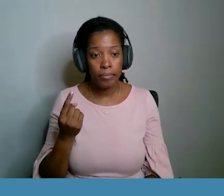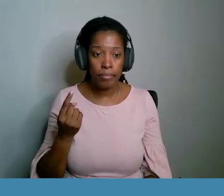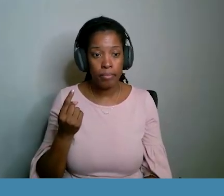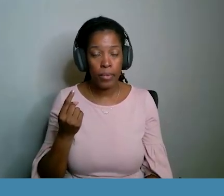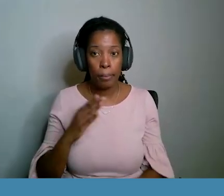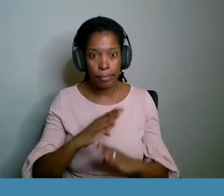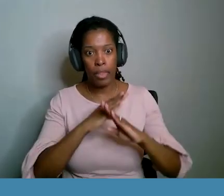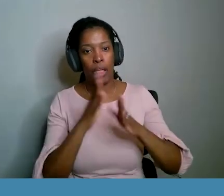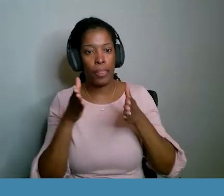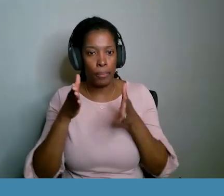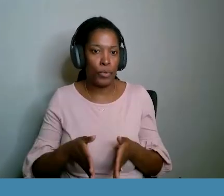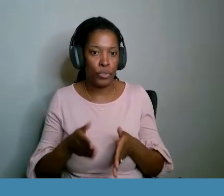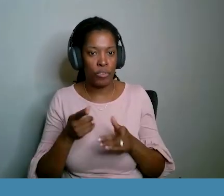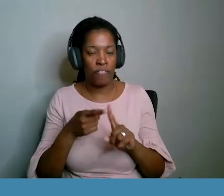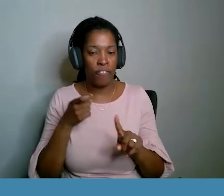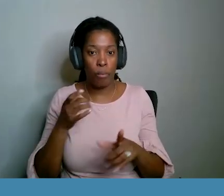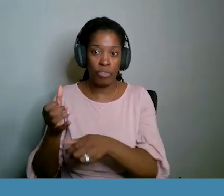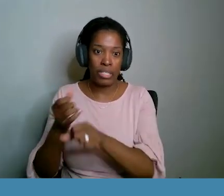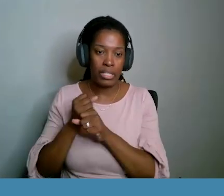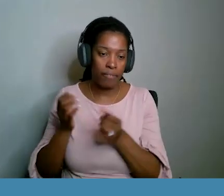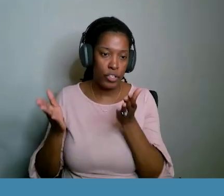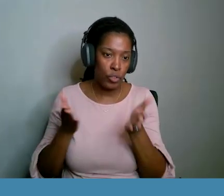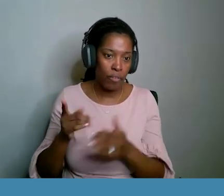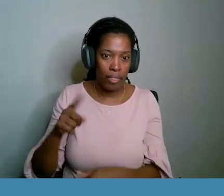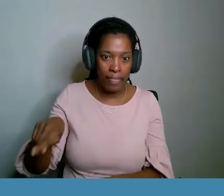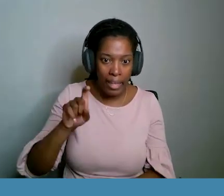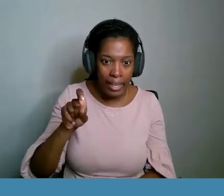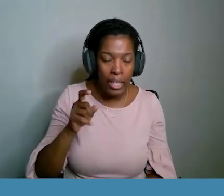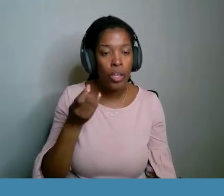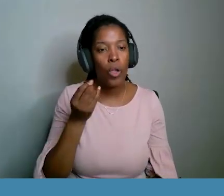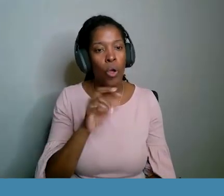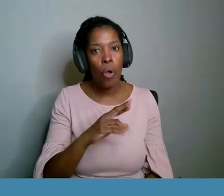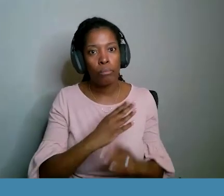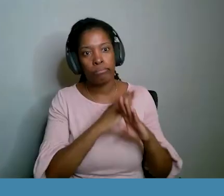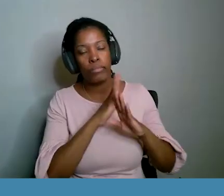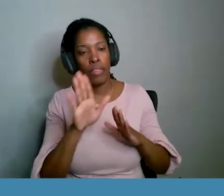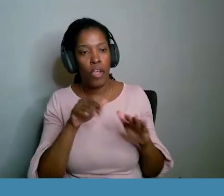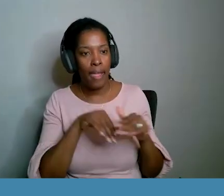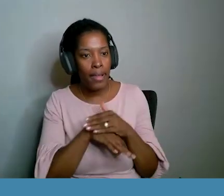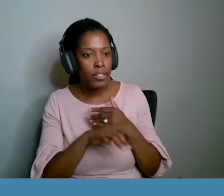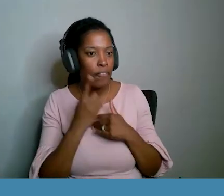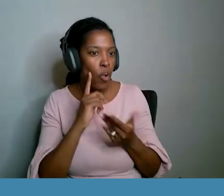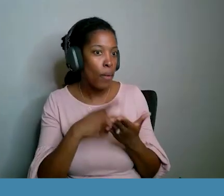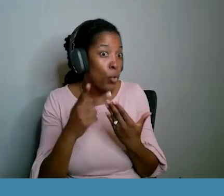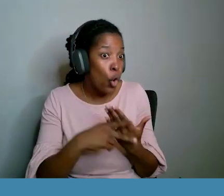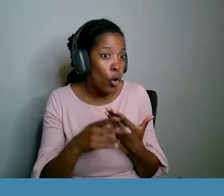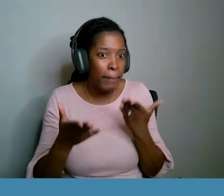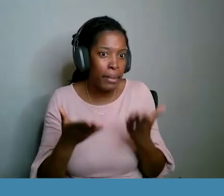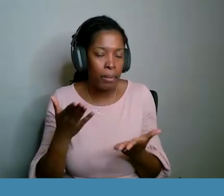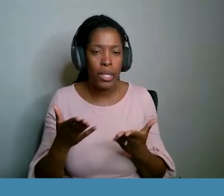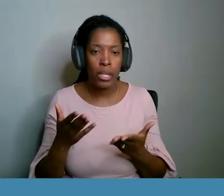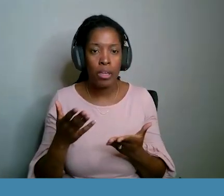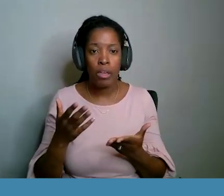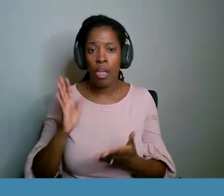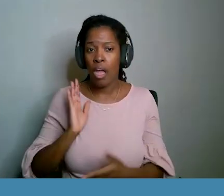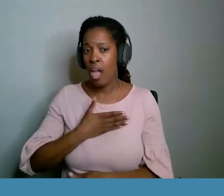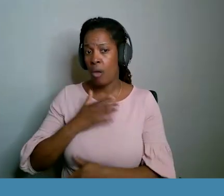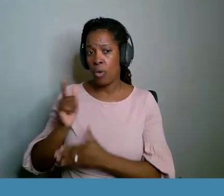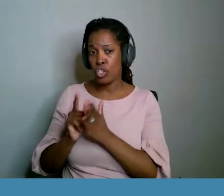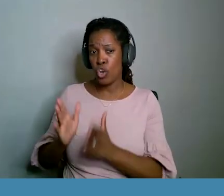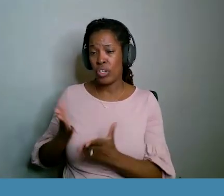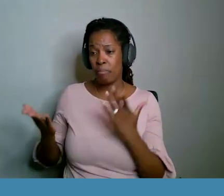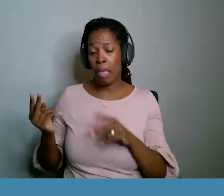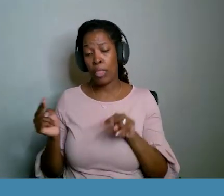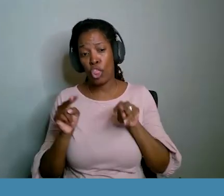stopping the individual from getting services they need or stopping their access to a program that they're trying to get into, our attorney might be able